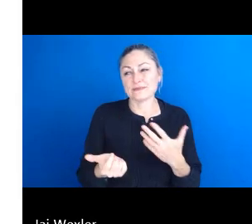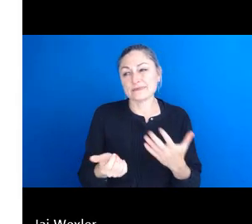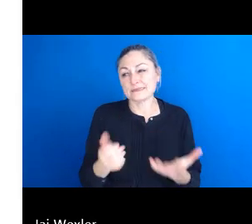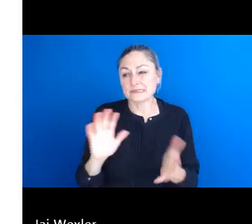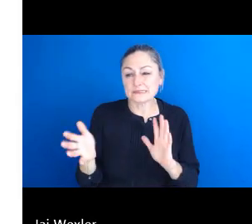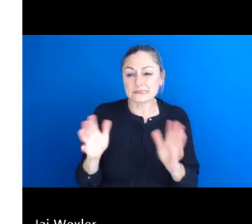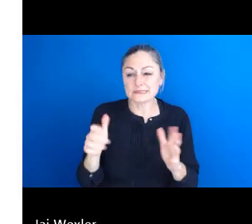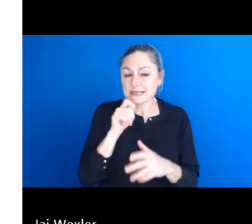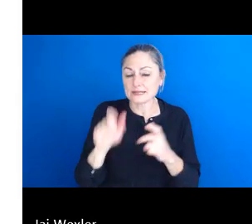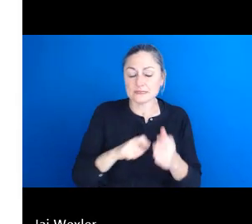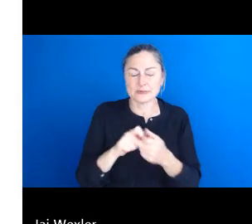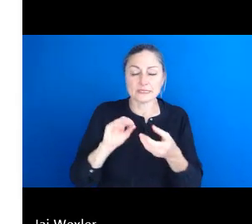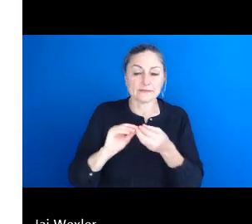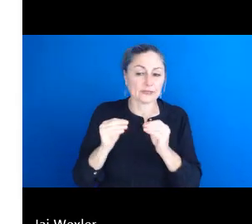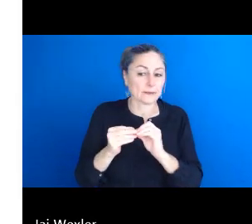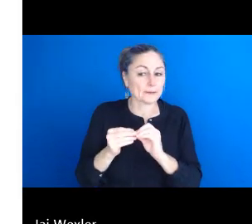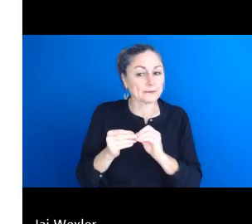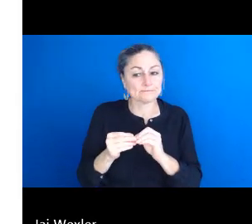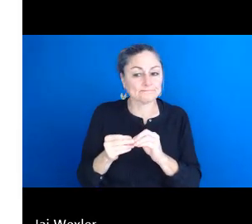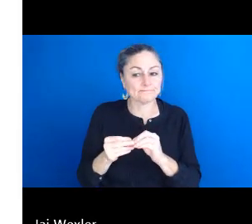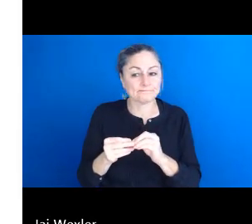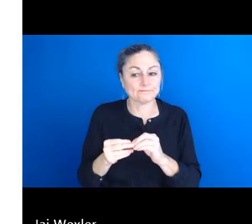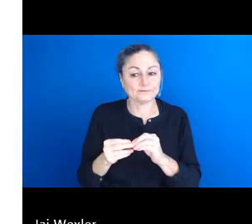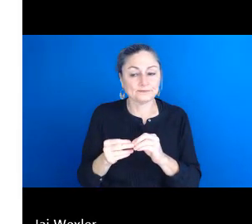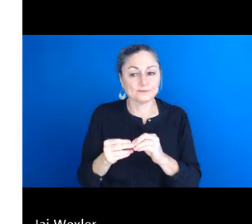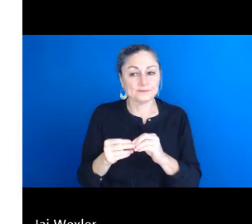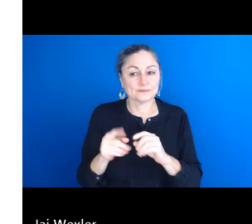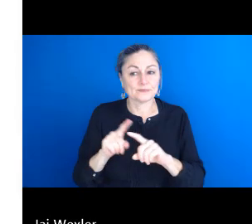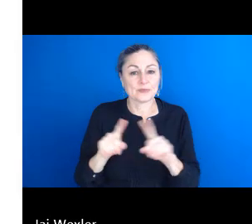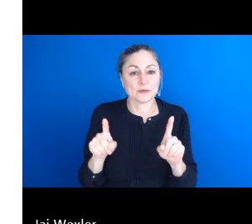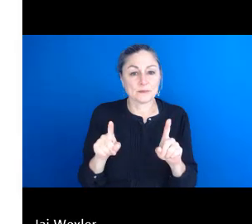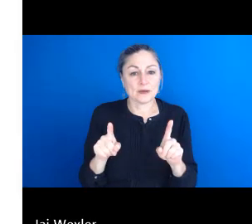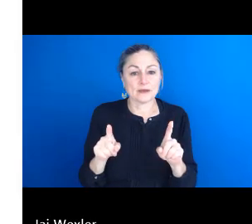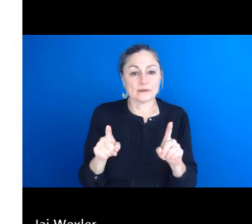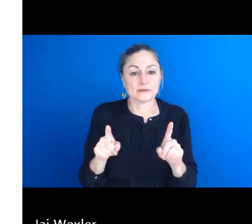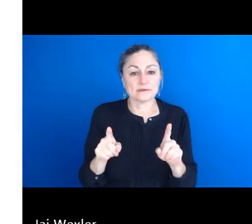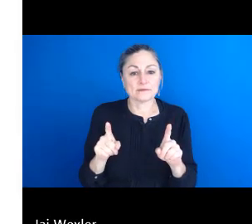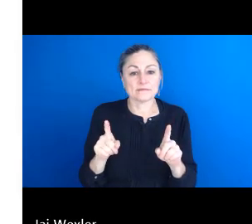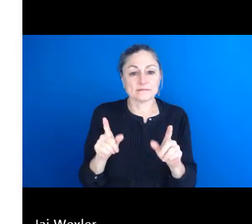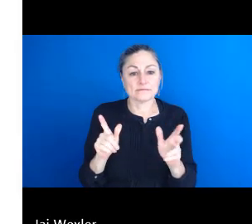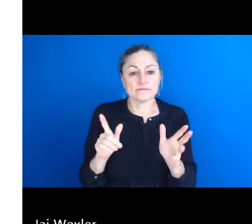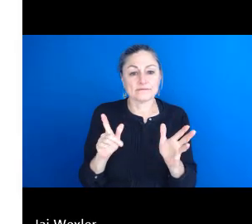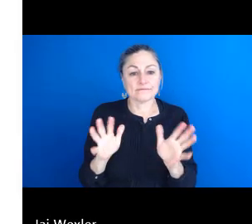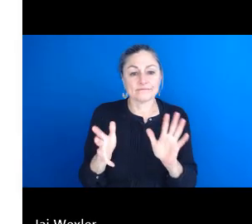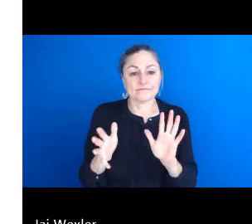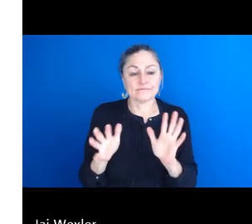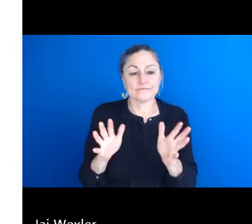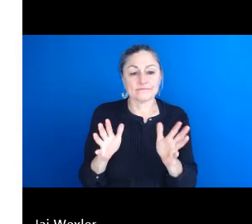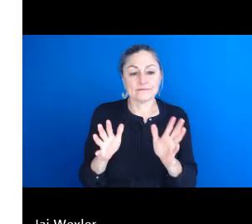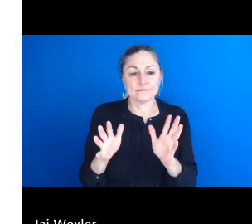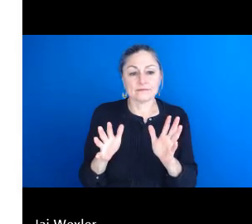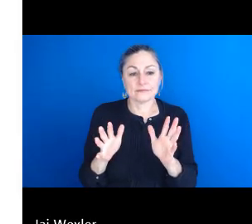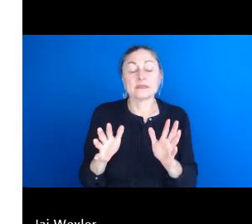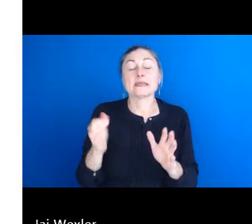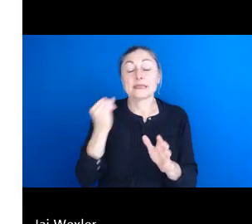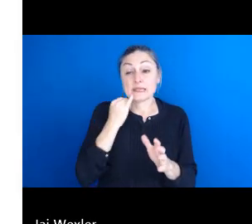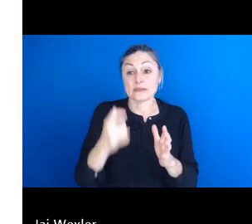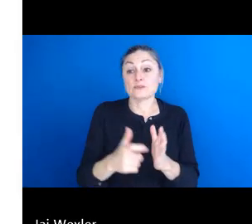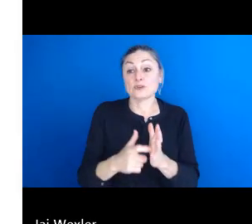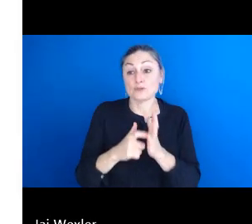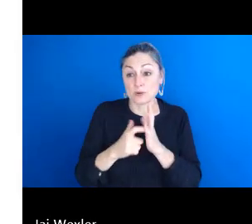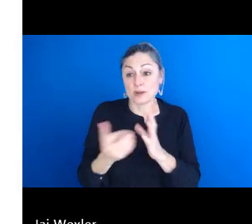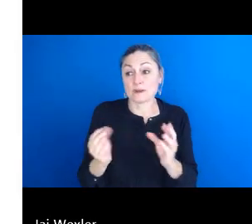specific amount, but I do want to note that that if you do require more than